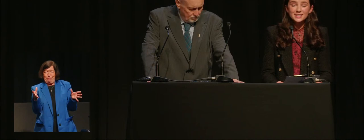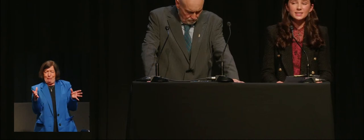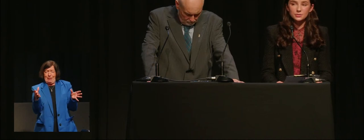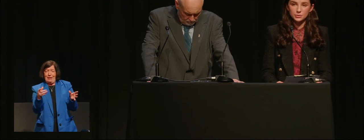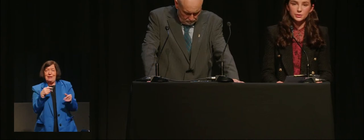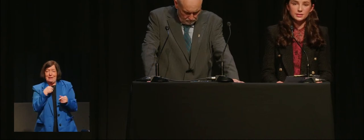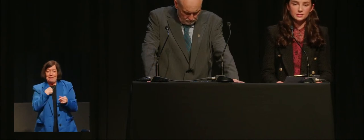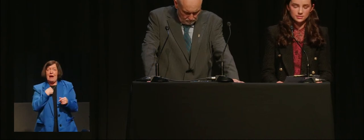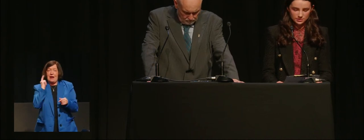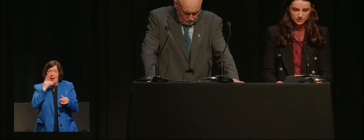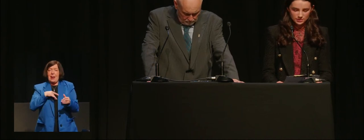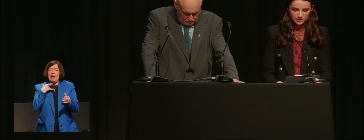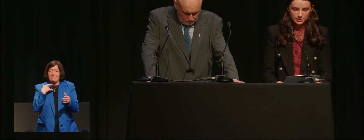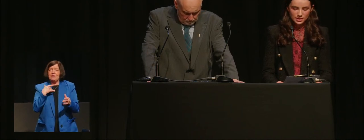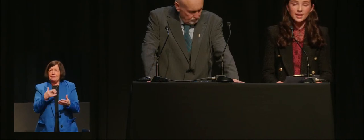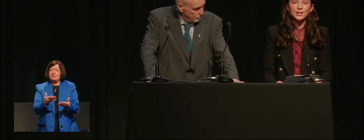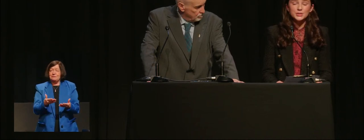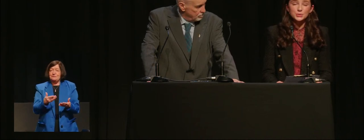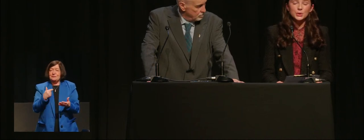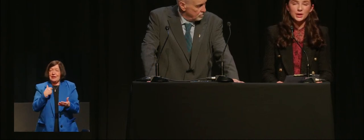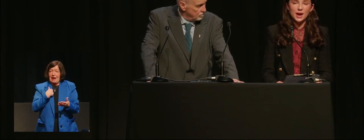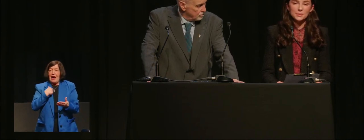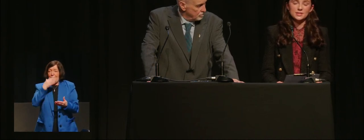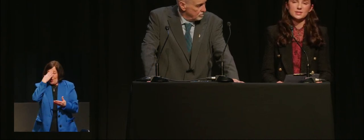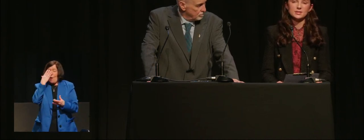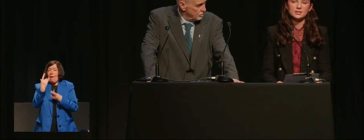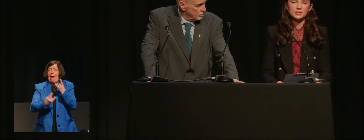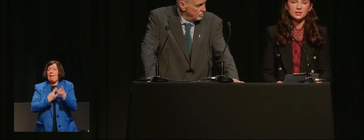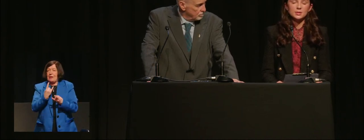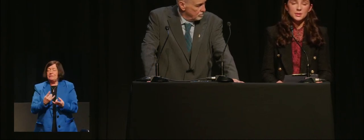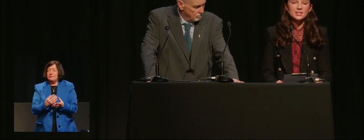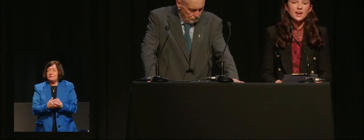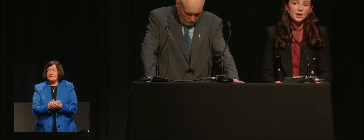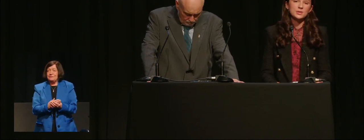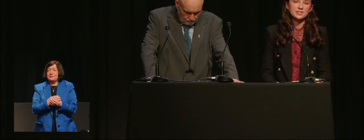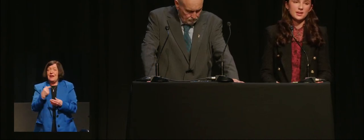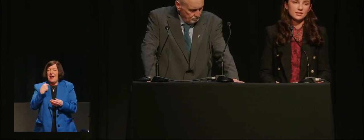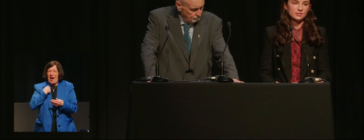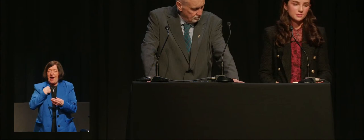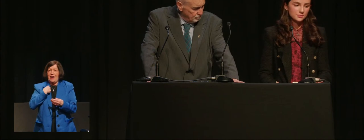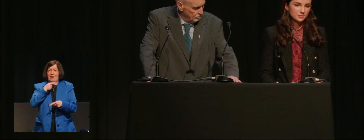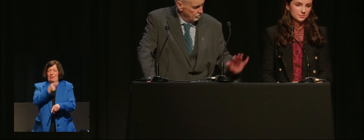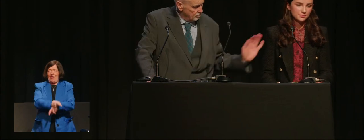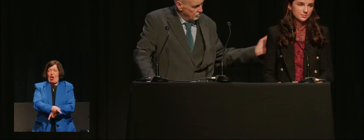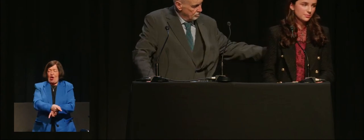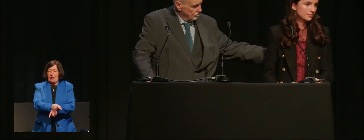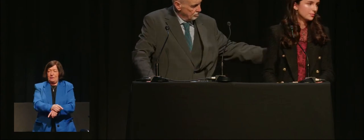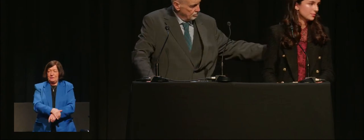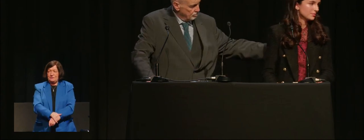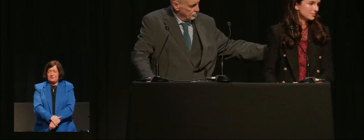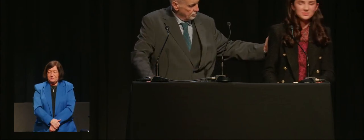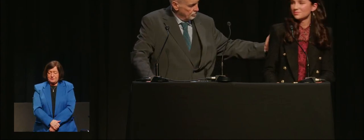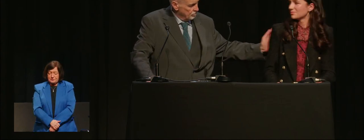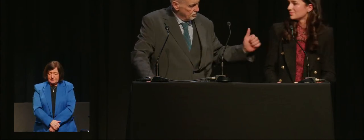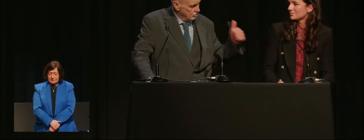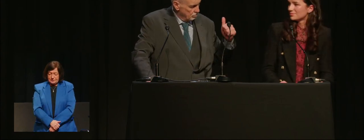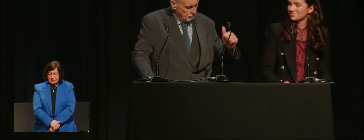I did live through it, and I do know it happened, because I was there.